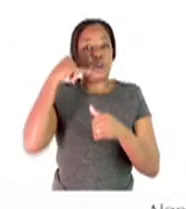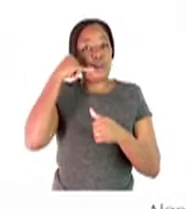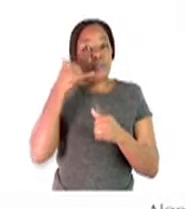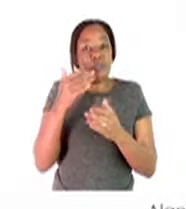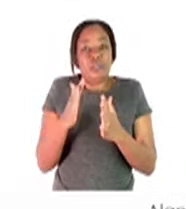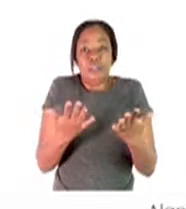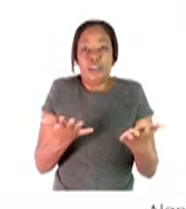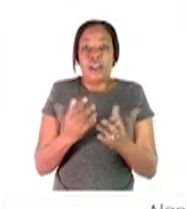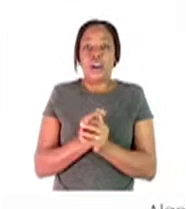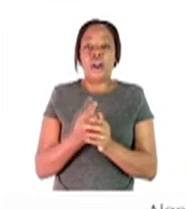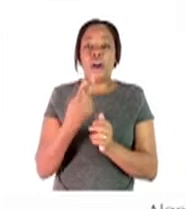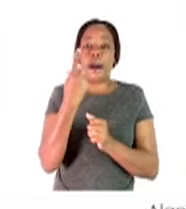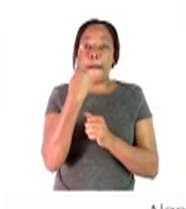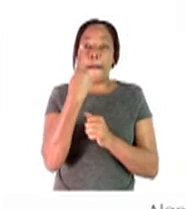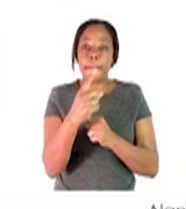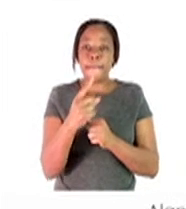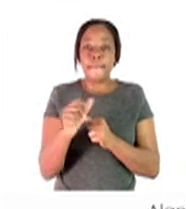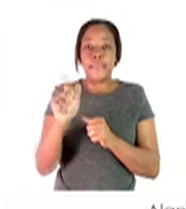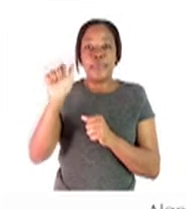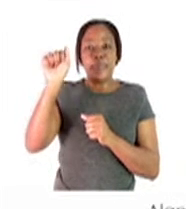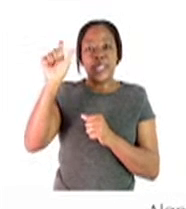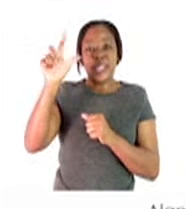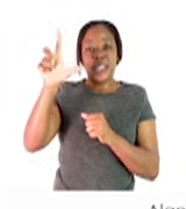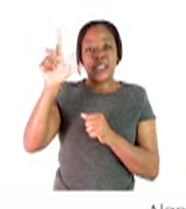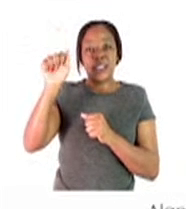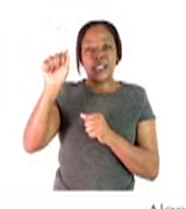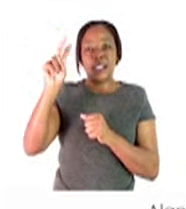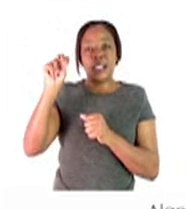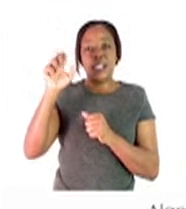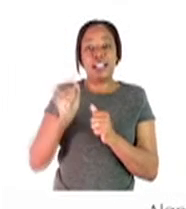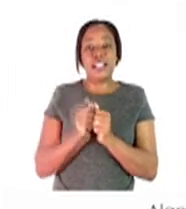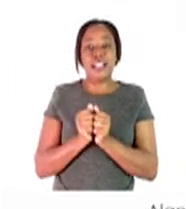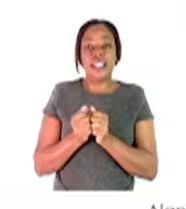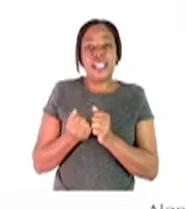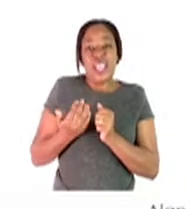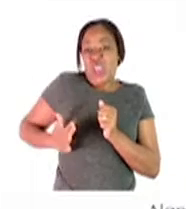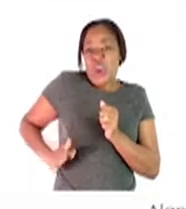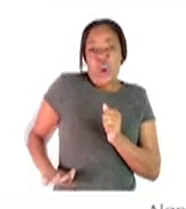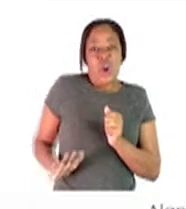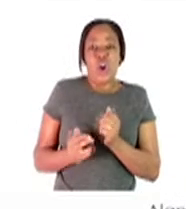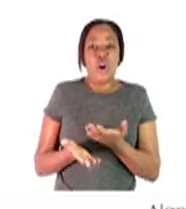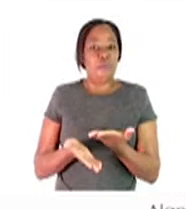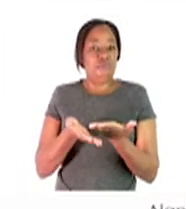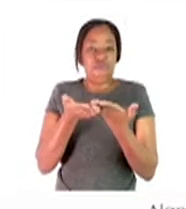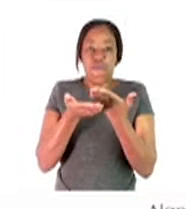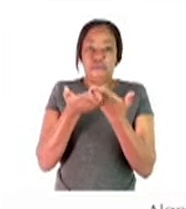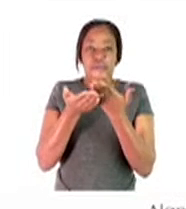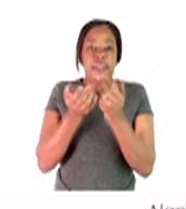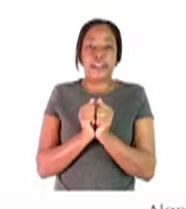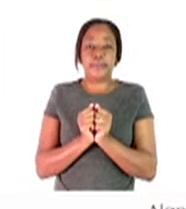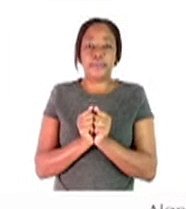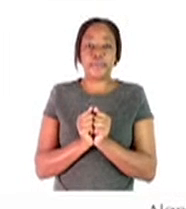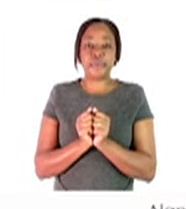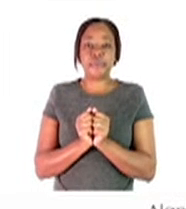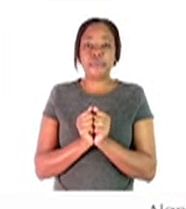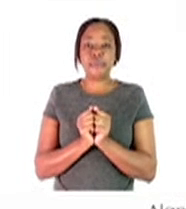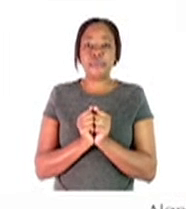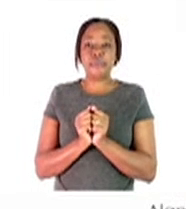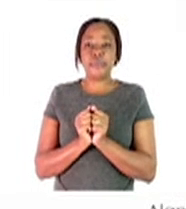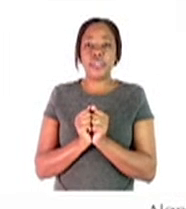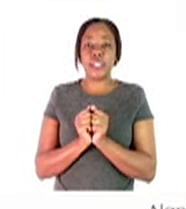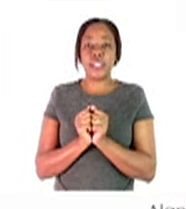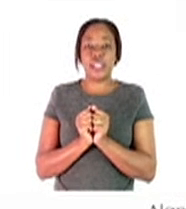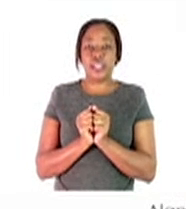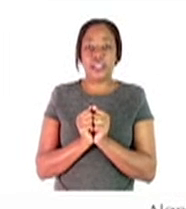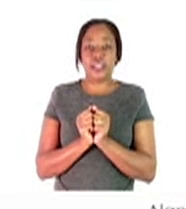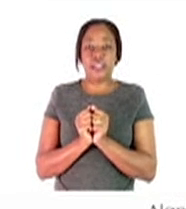for help. He hates the idea that his co-workers might think he is not good with technology.